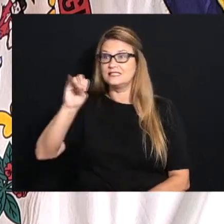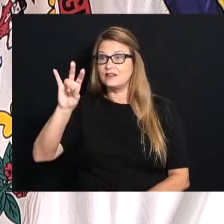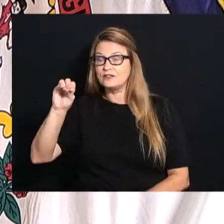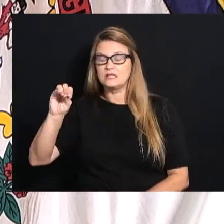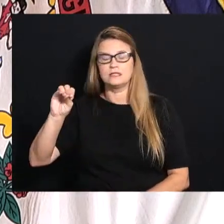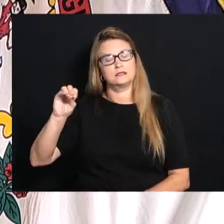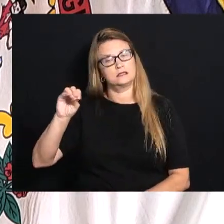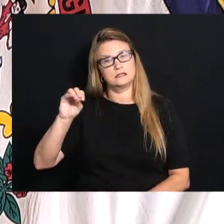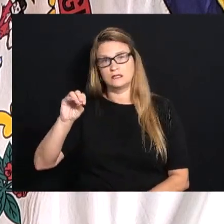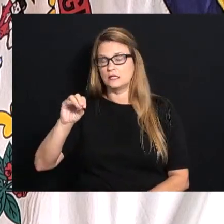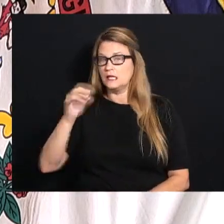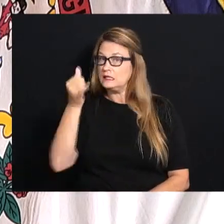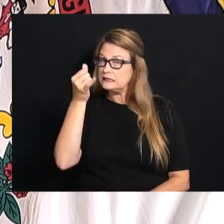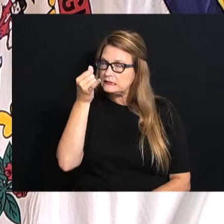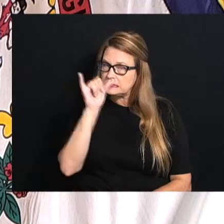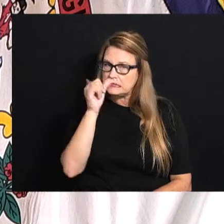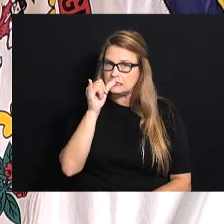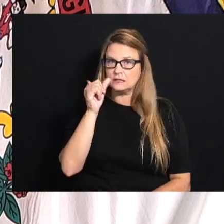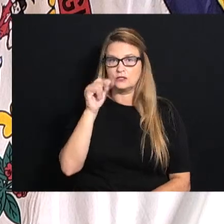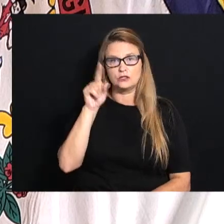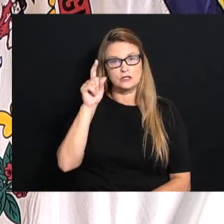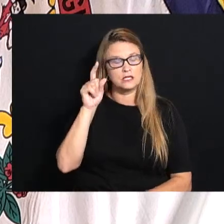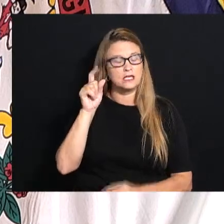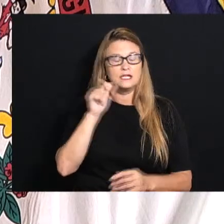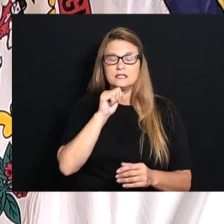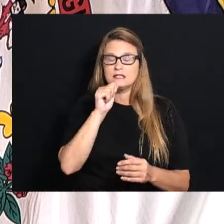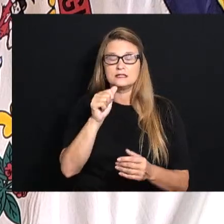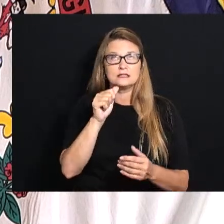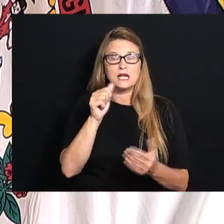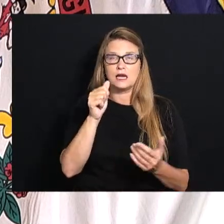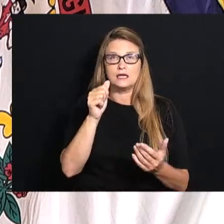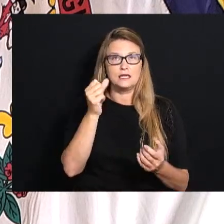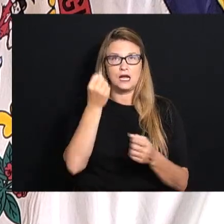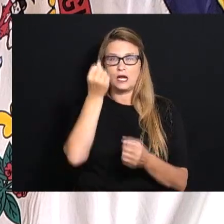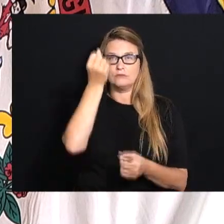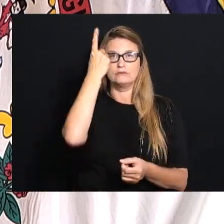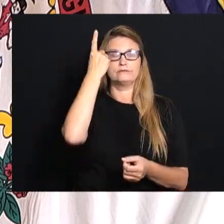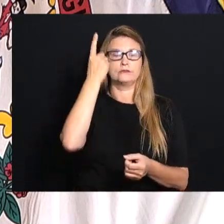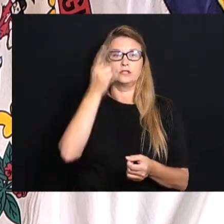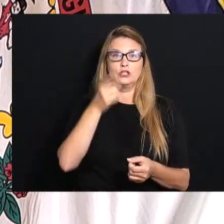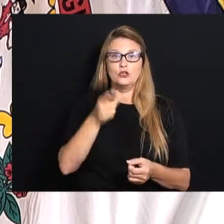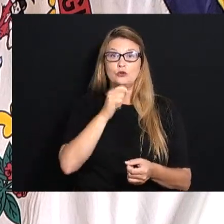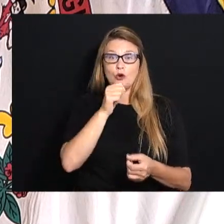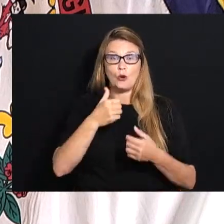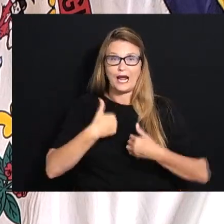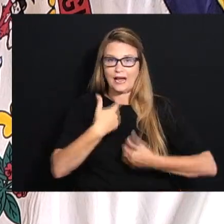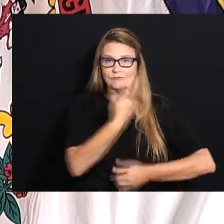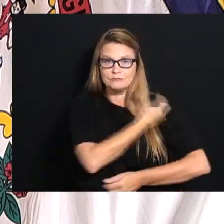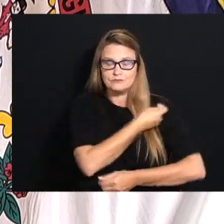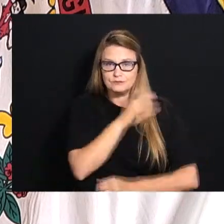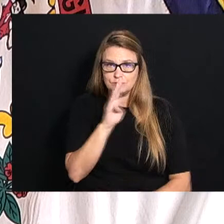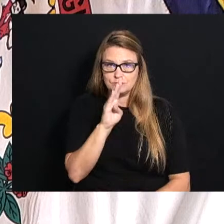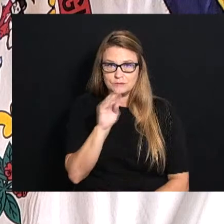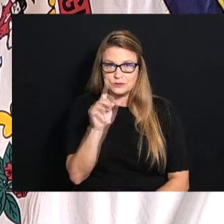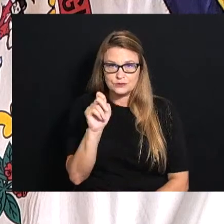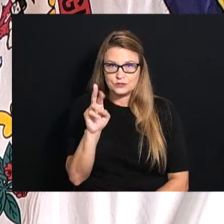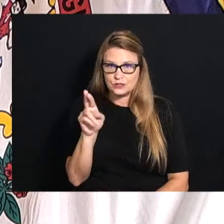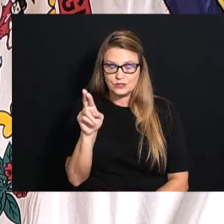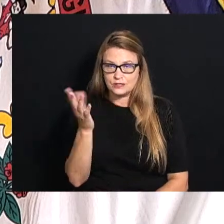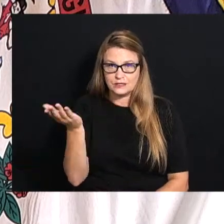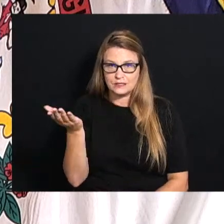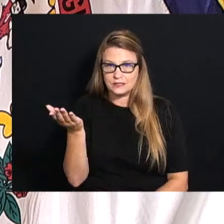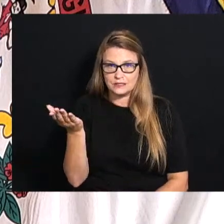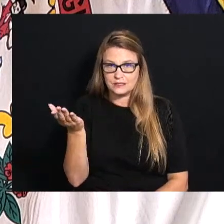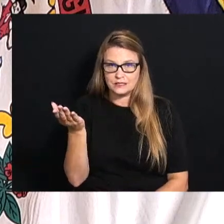it's completely silly. It doesn't make any sense at all if you're vaccinated that you don't have your booster shot. Because if